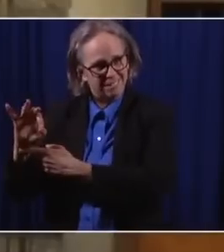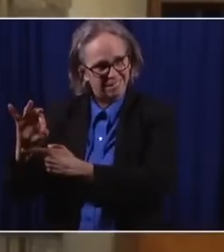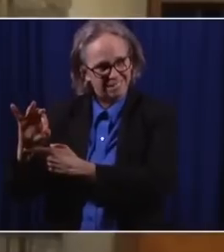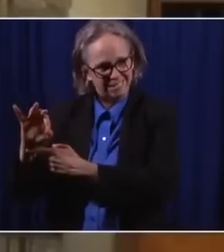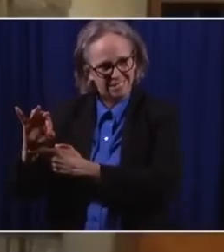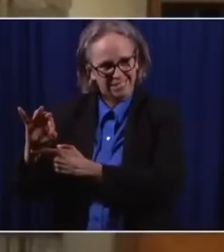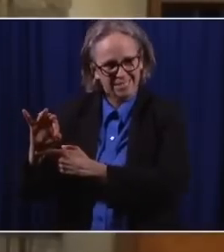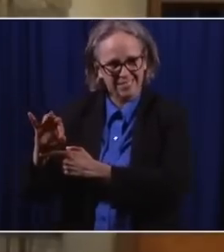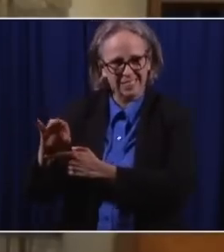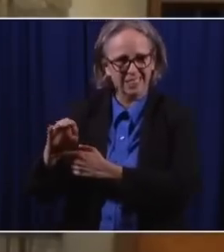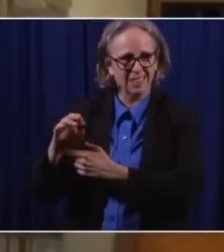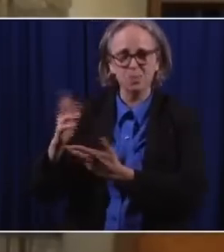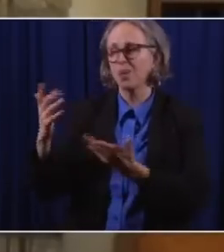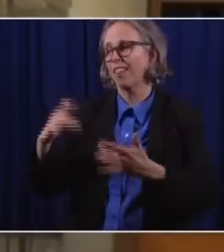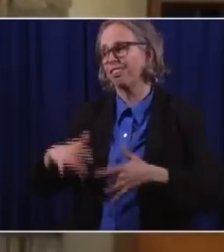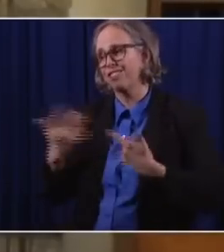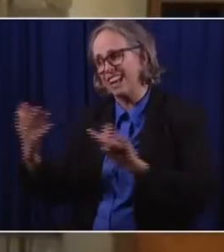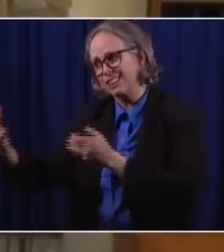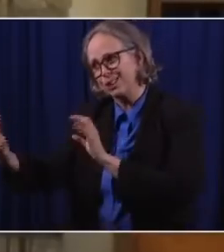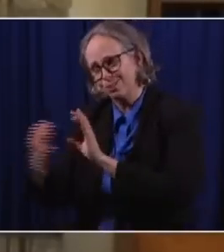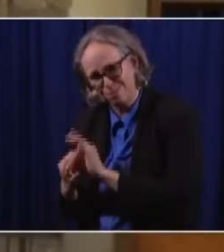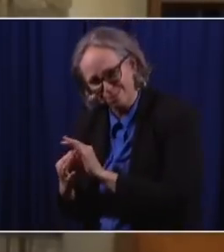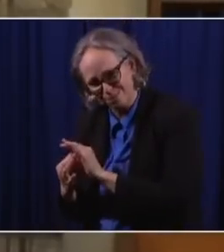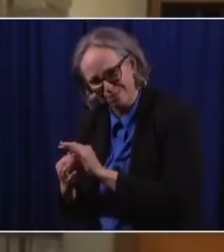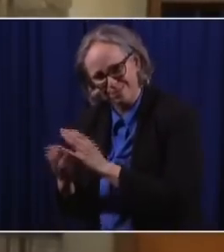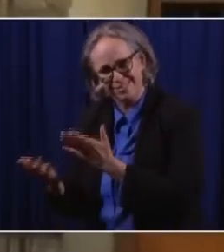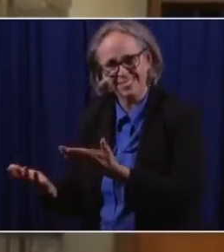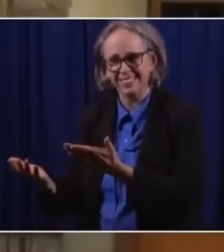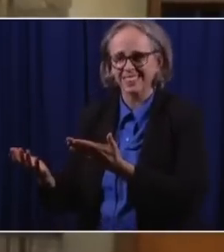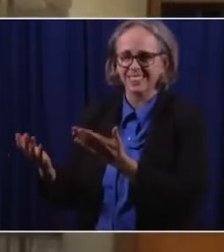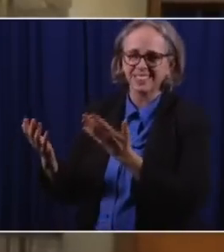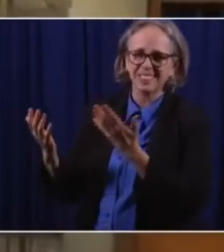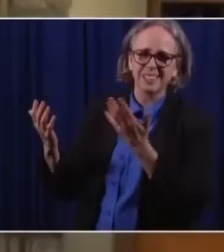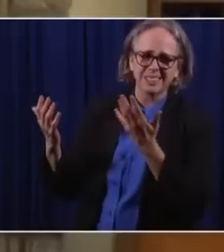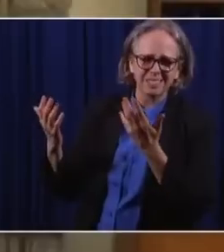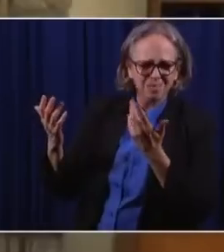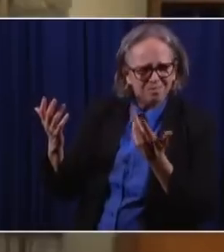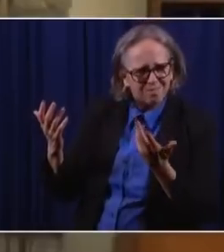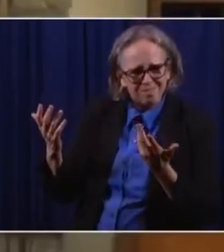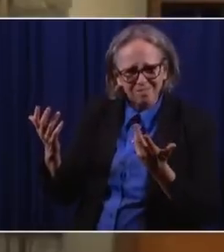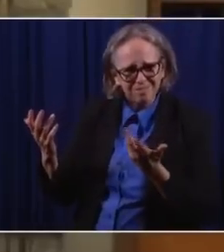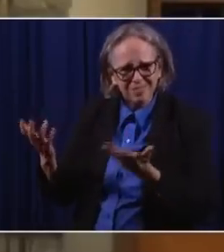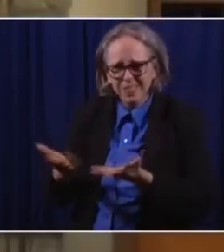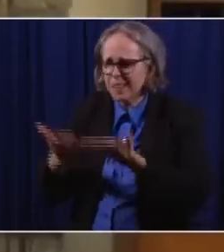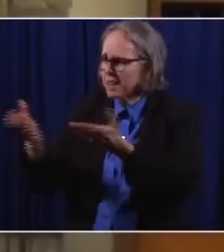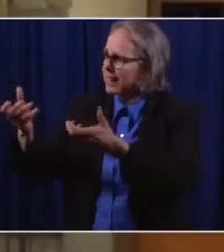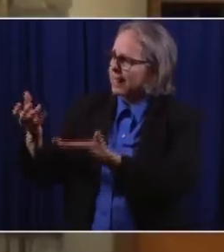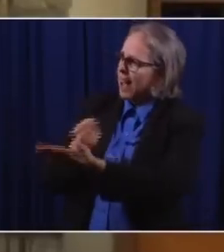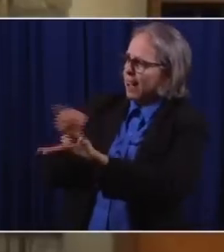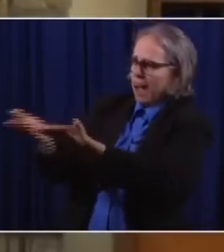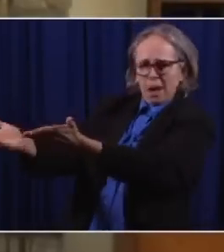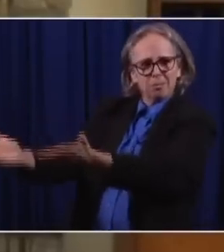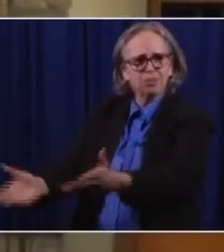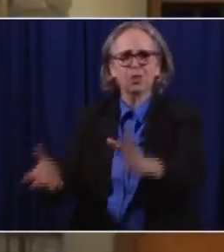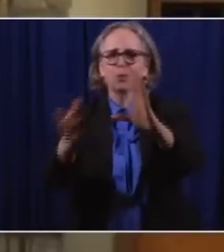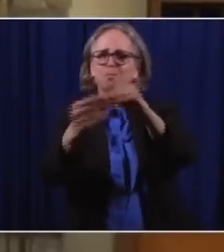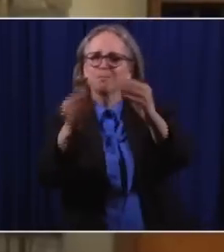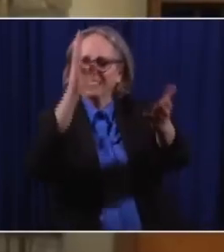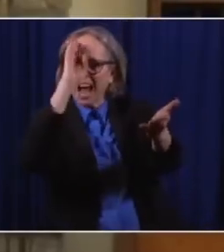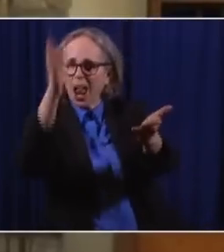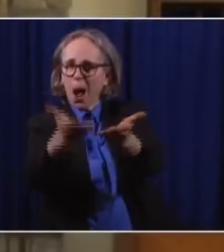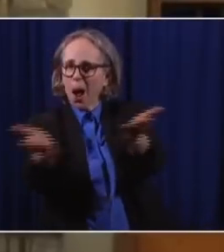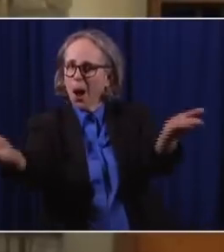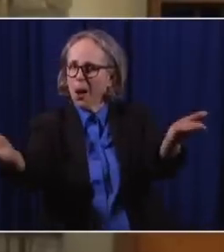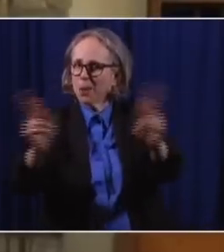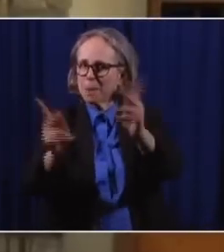Officer, and just want to give you the opportunity to say hello to everyone and